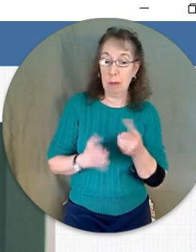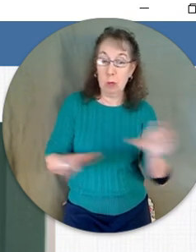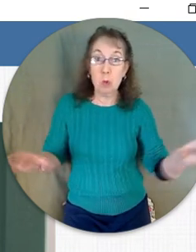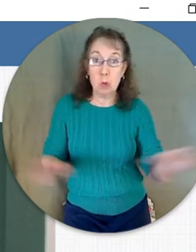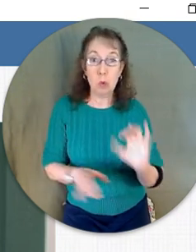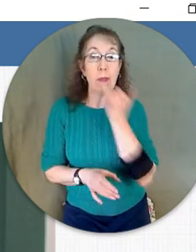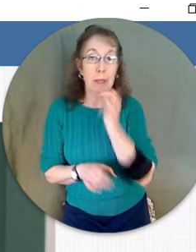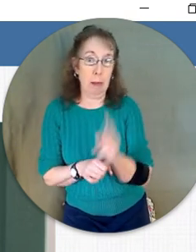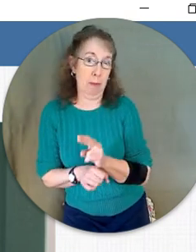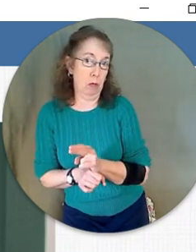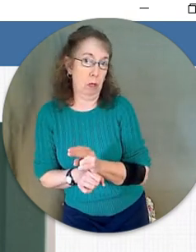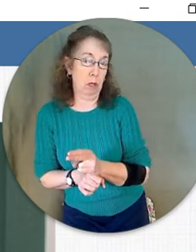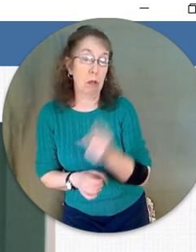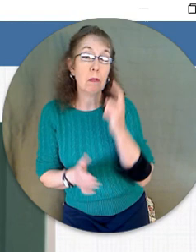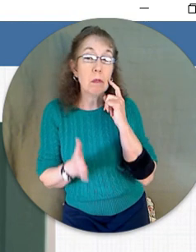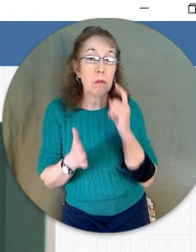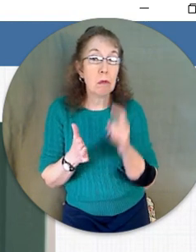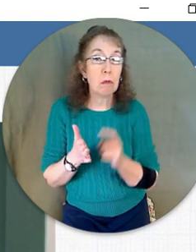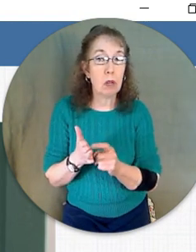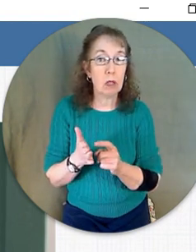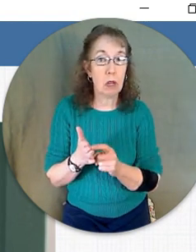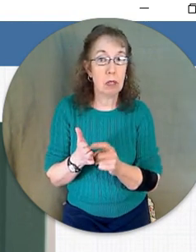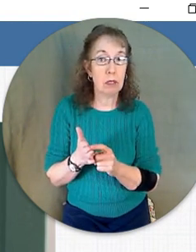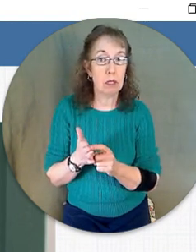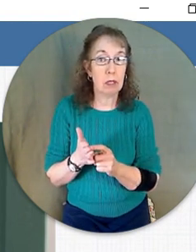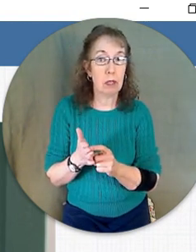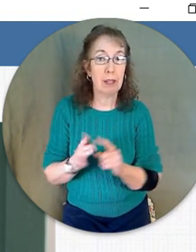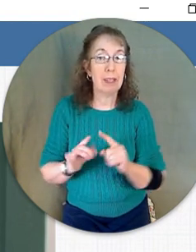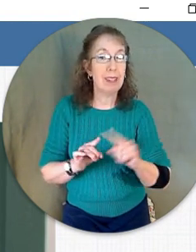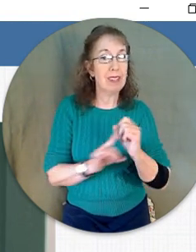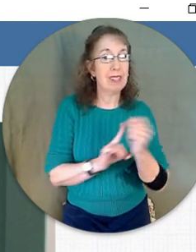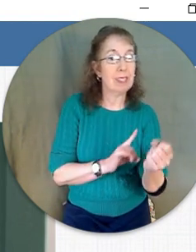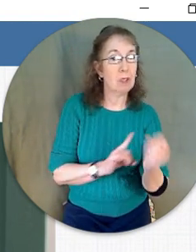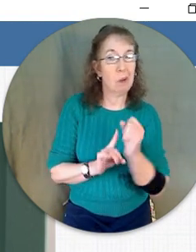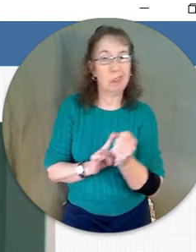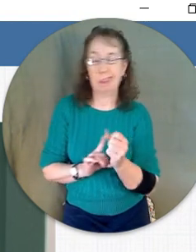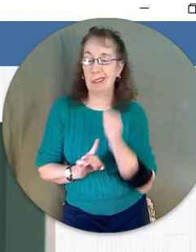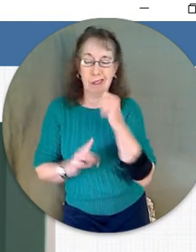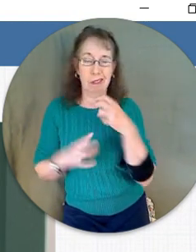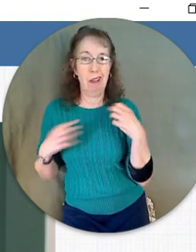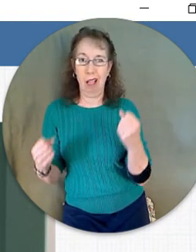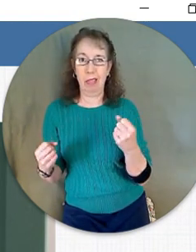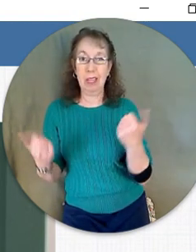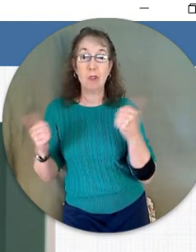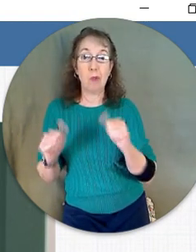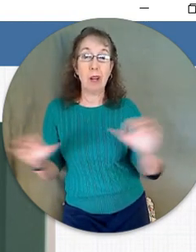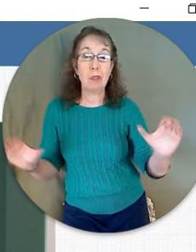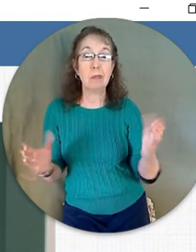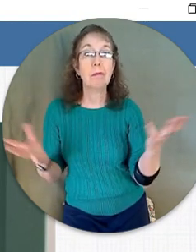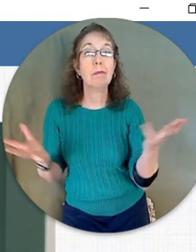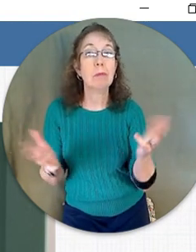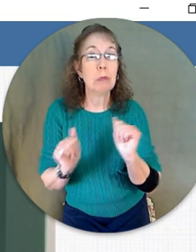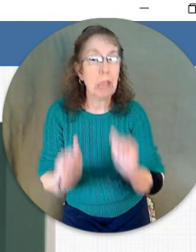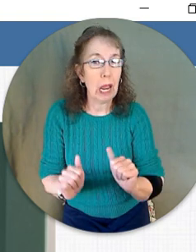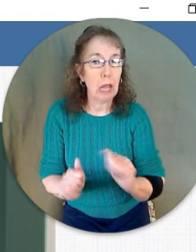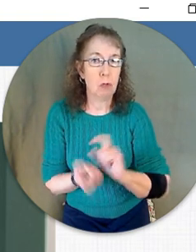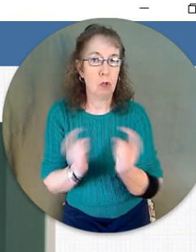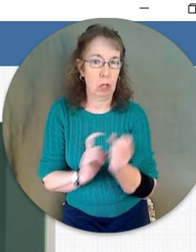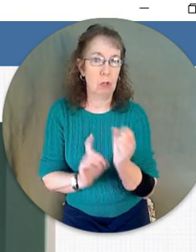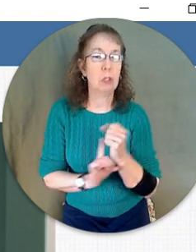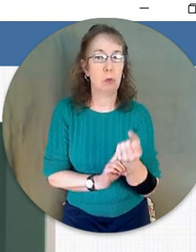so recognizing that these situations are not healthy and trying to do what you can to change those